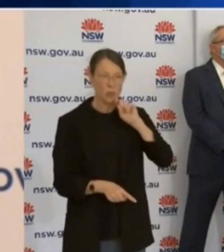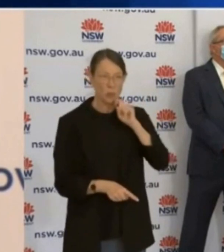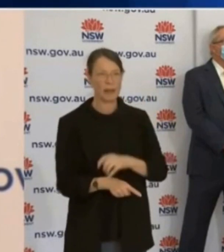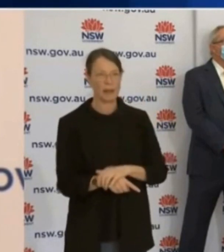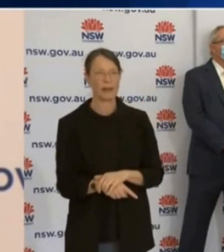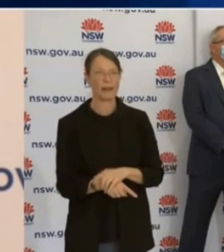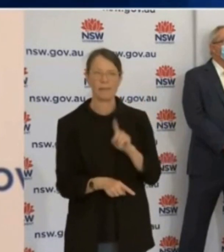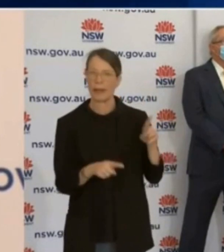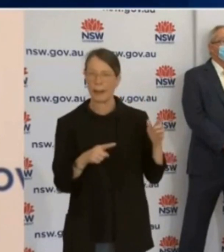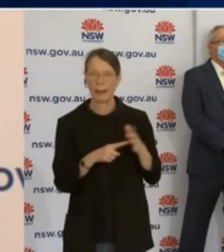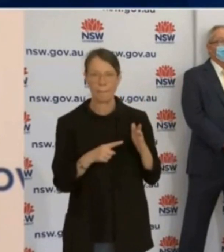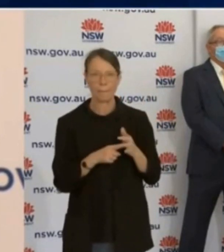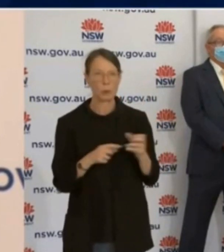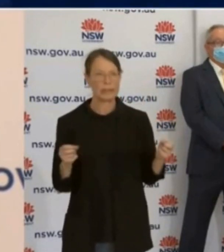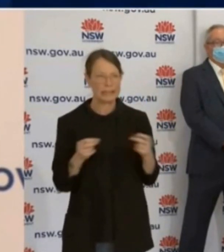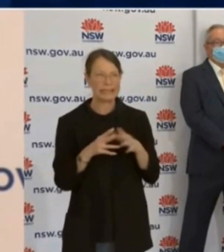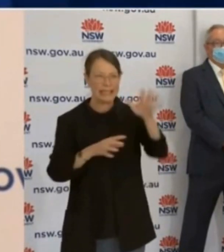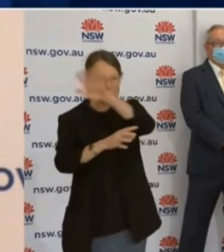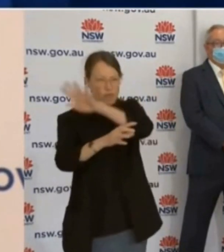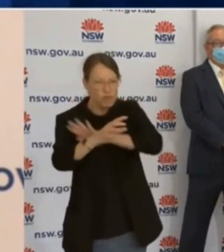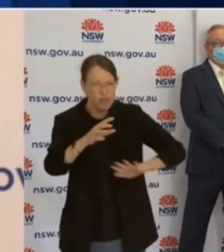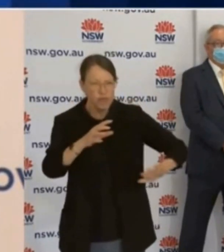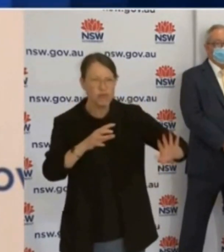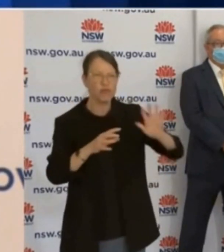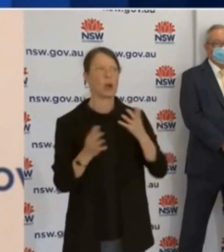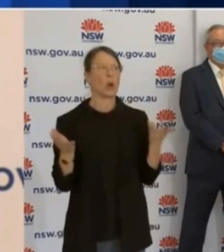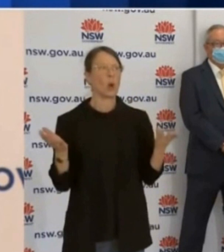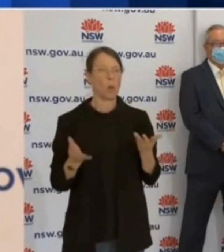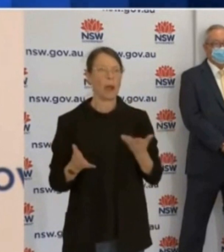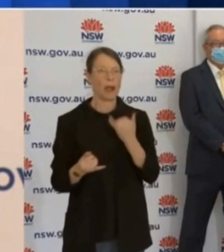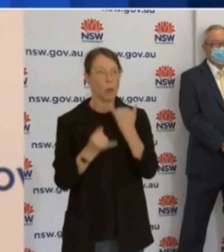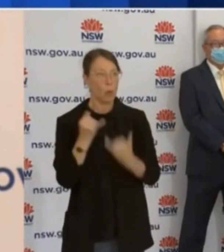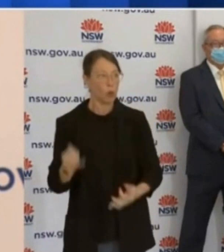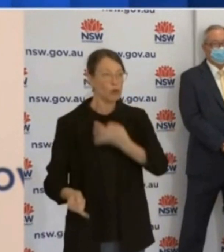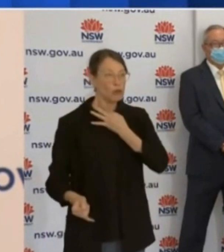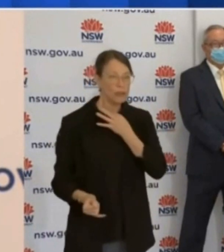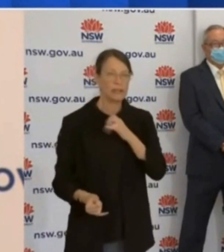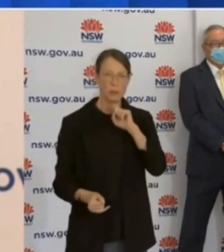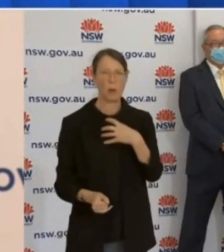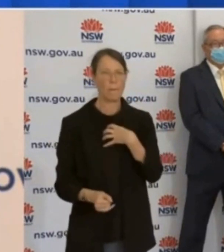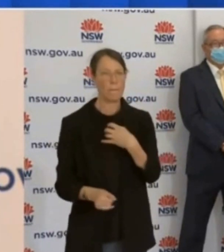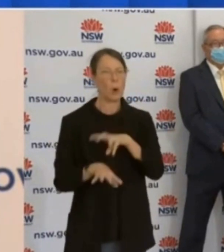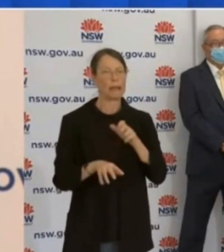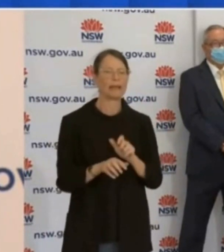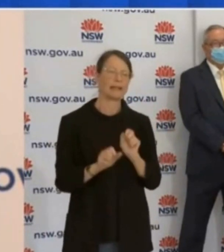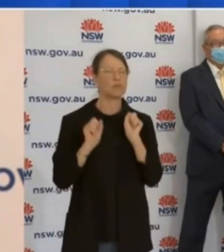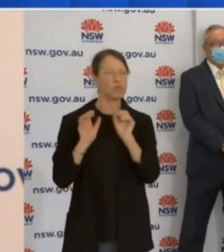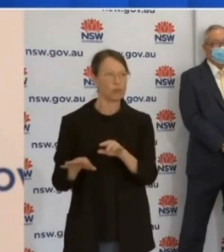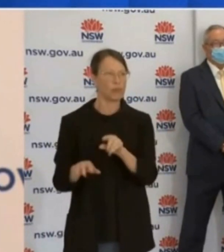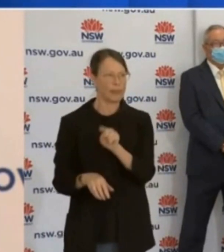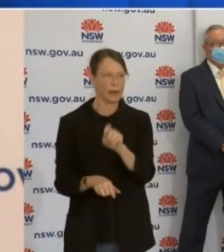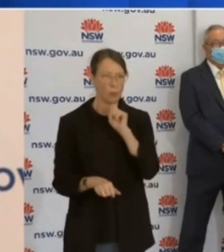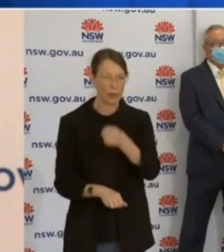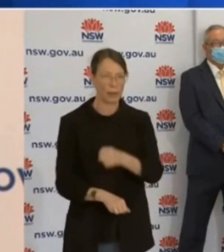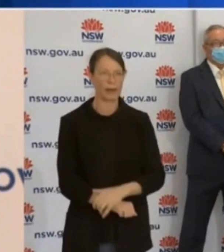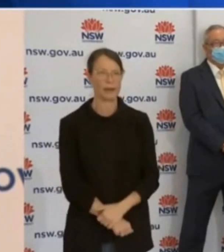Greater Sydney in terms of its merits, where the transmission is, where people need additional efforts around compliance. That